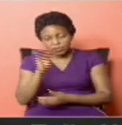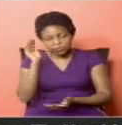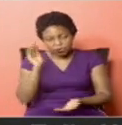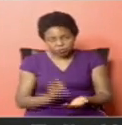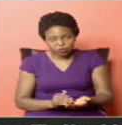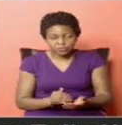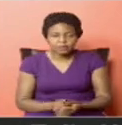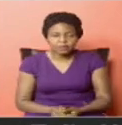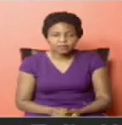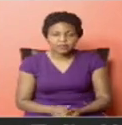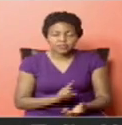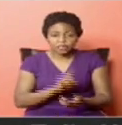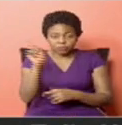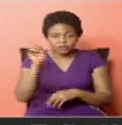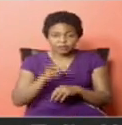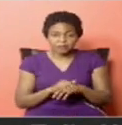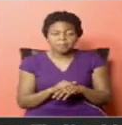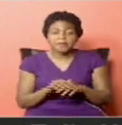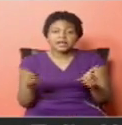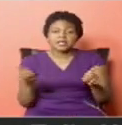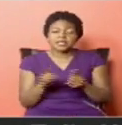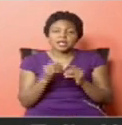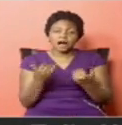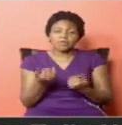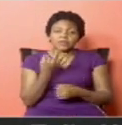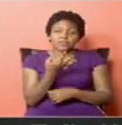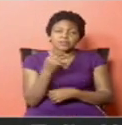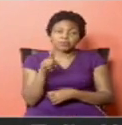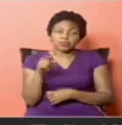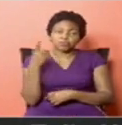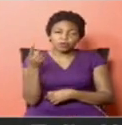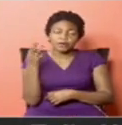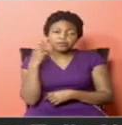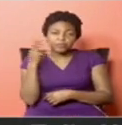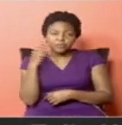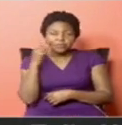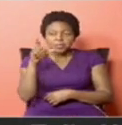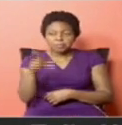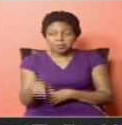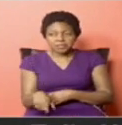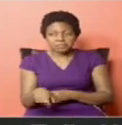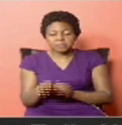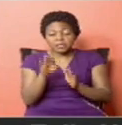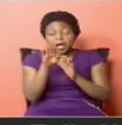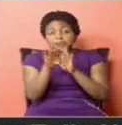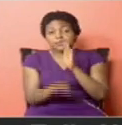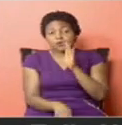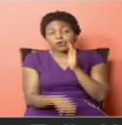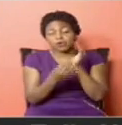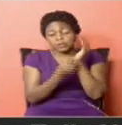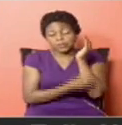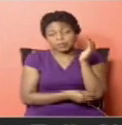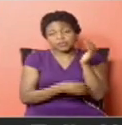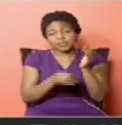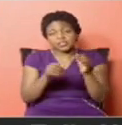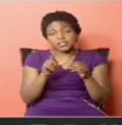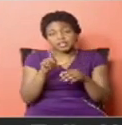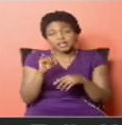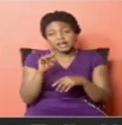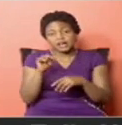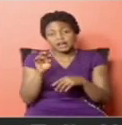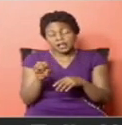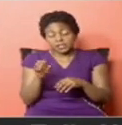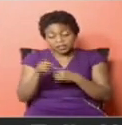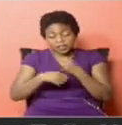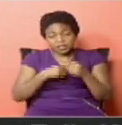15.7 percentage points. Meanwhile, already 3.1 million persons have fallen below the poverty line in the year 2020